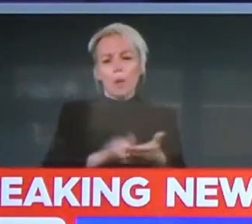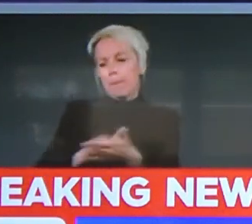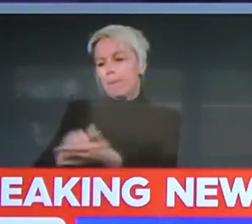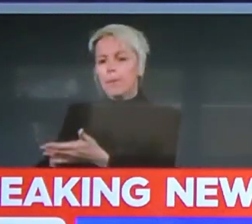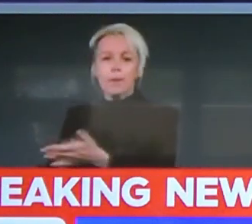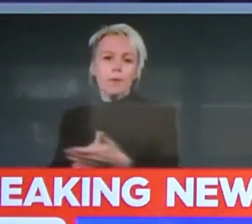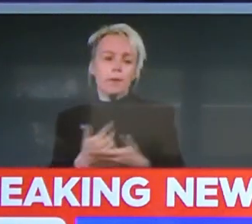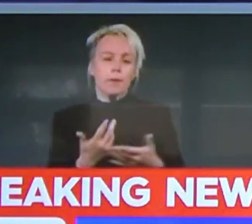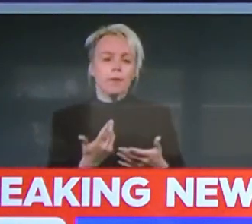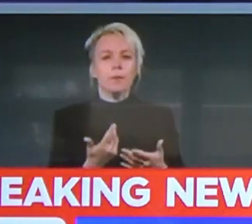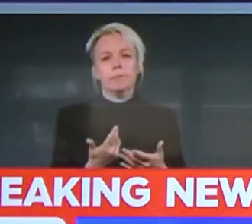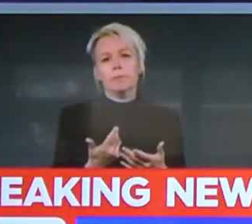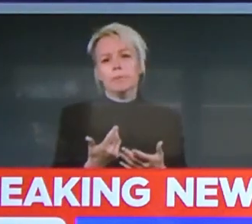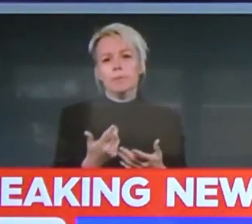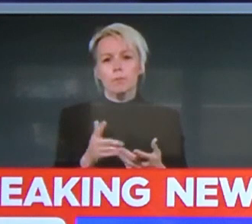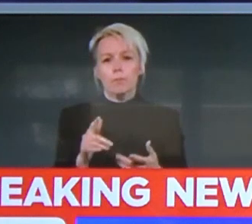unless